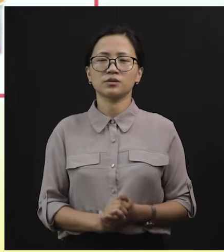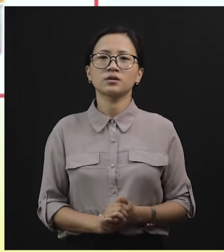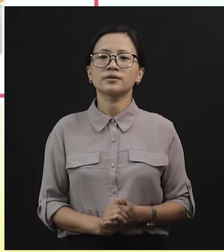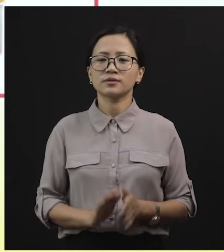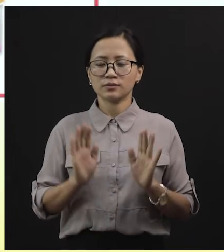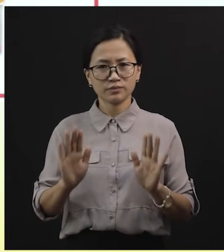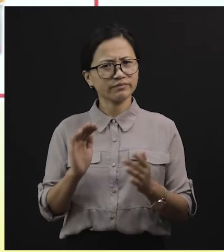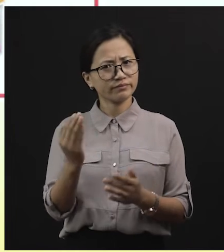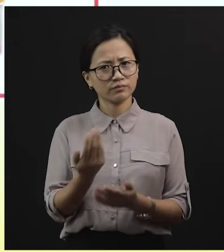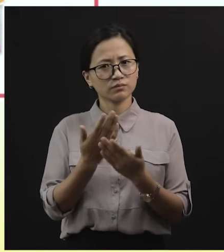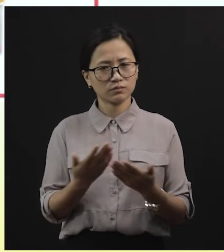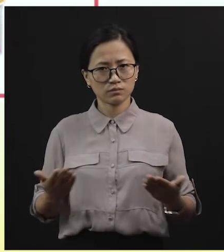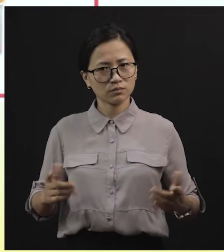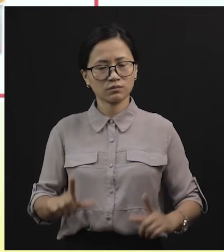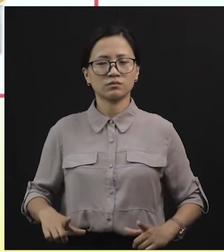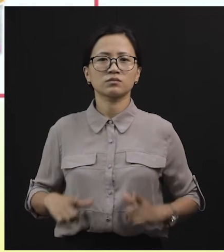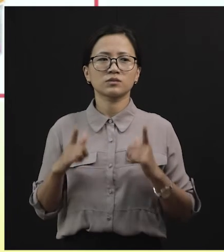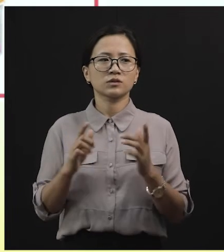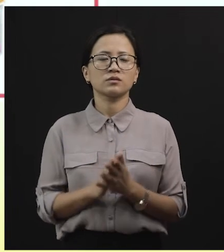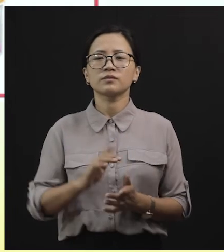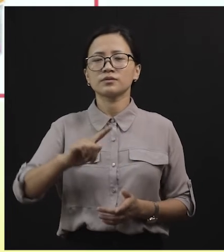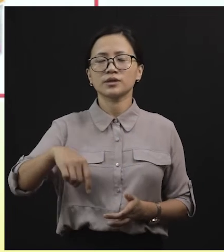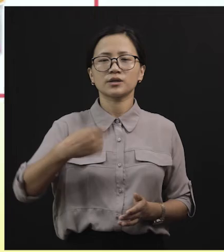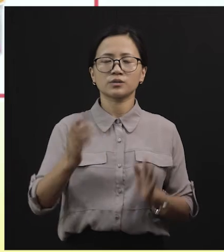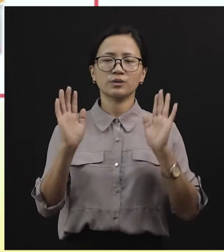life. Now next is non-living things.